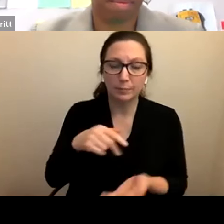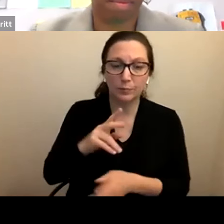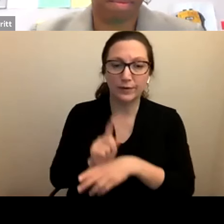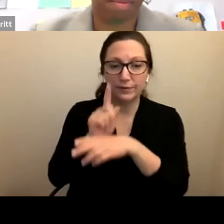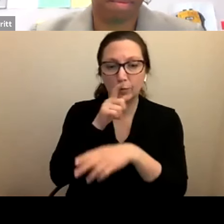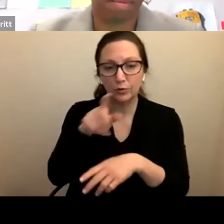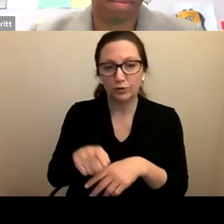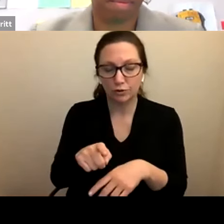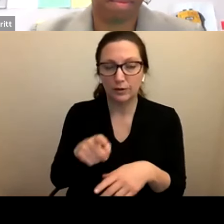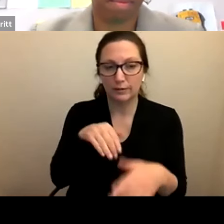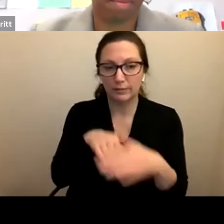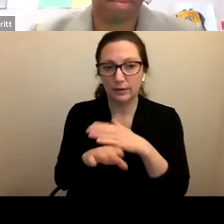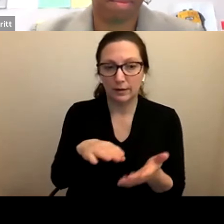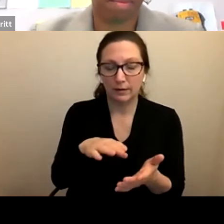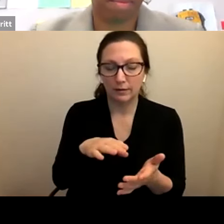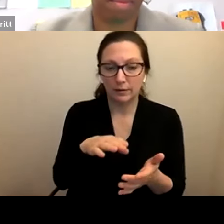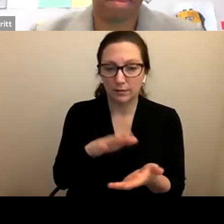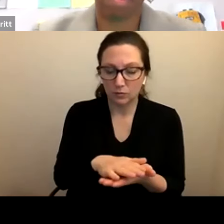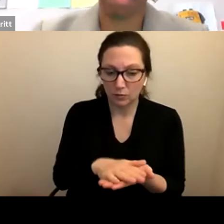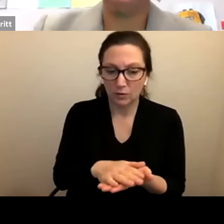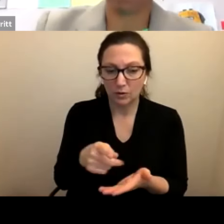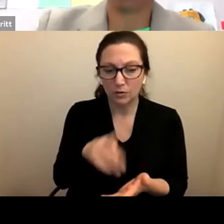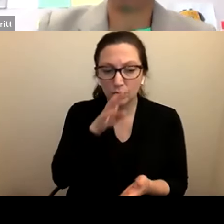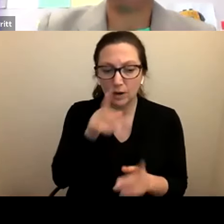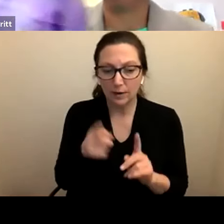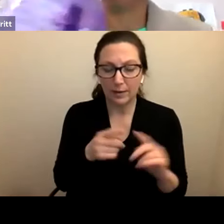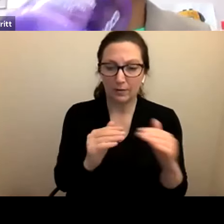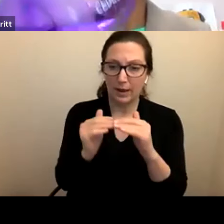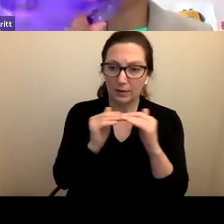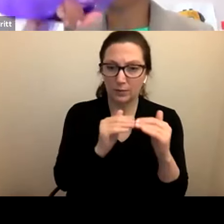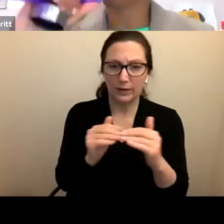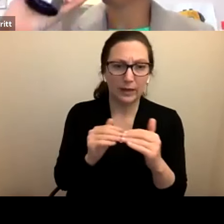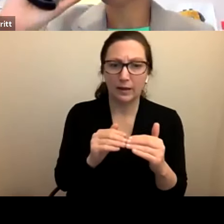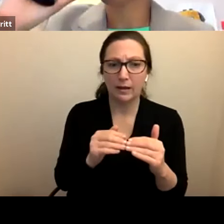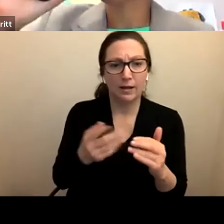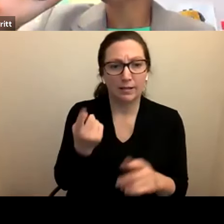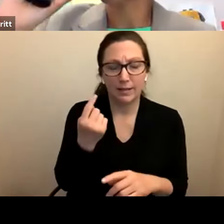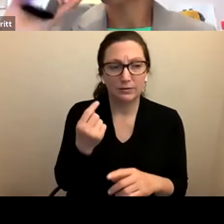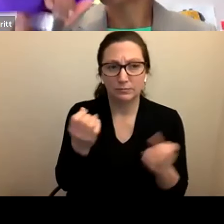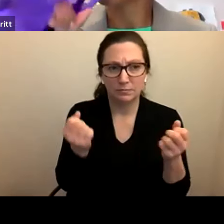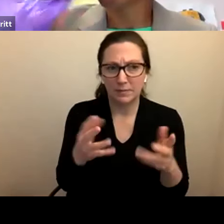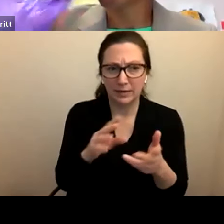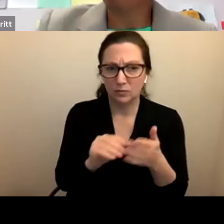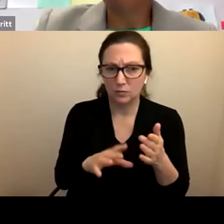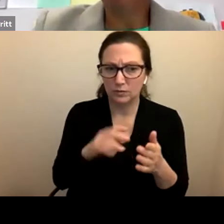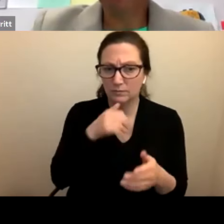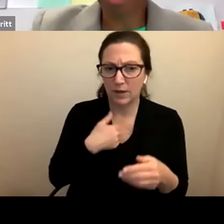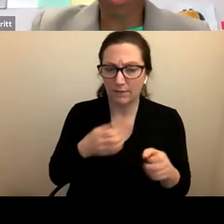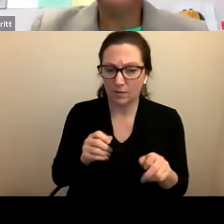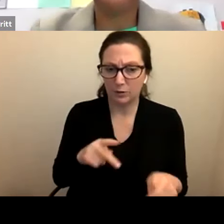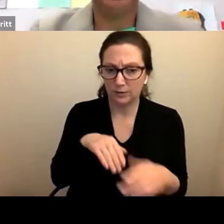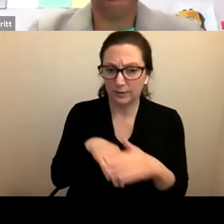of equity, eliminated many hardworking kids' opportunity to study in exam schools. This